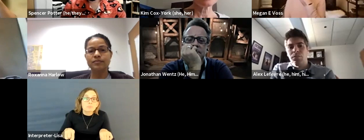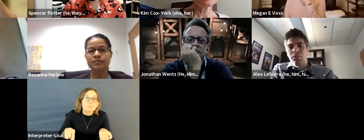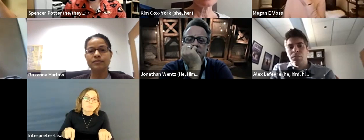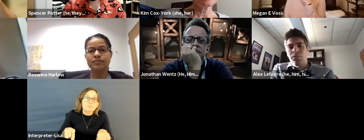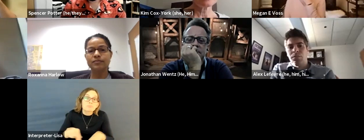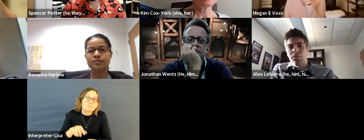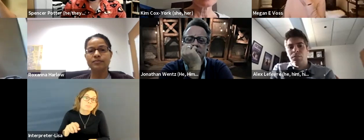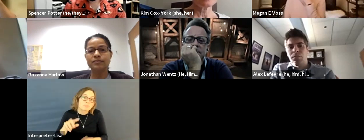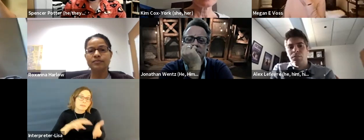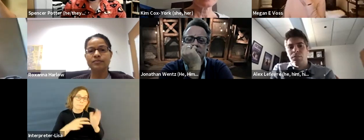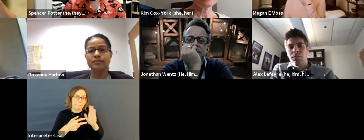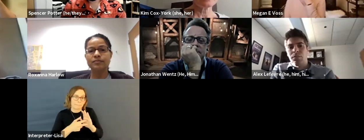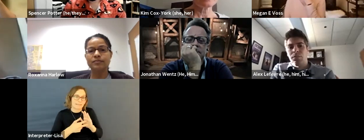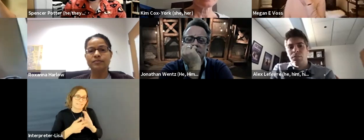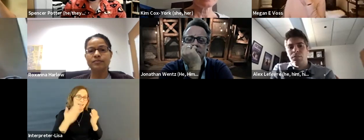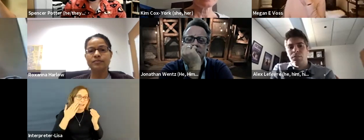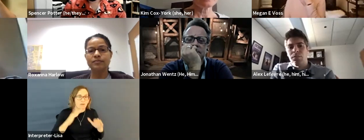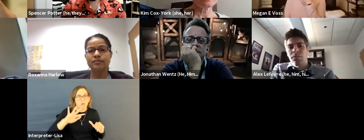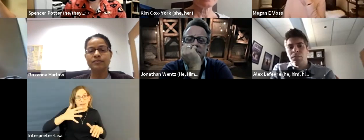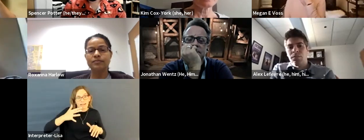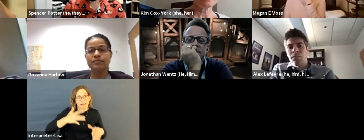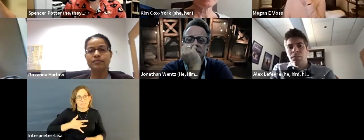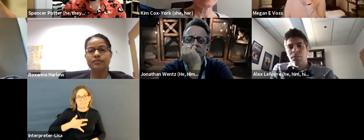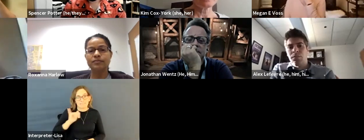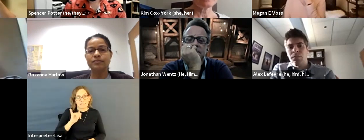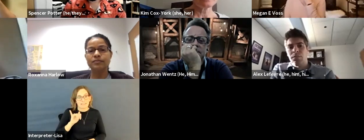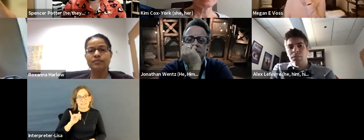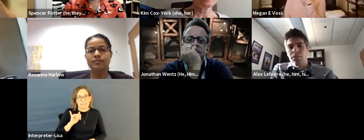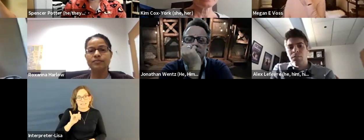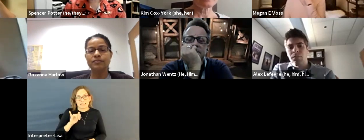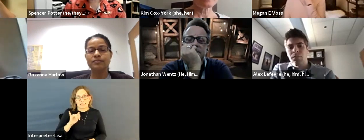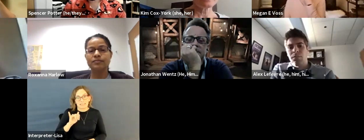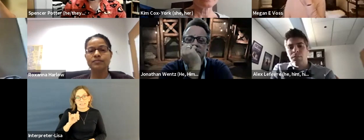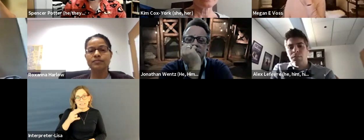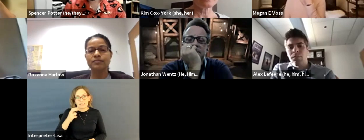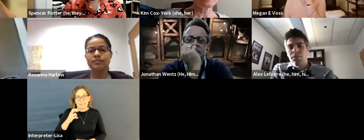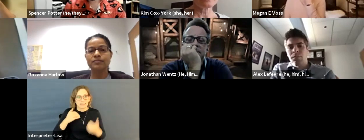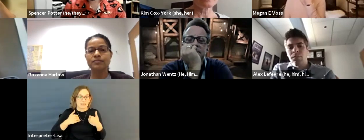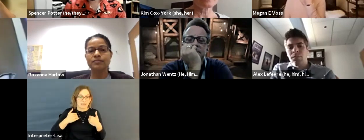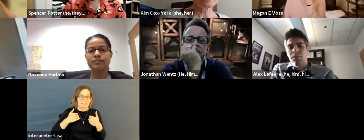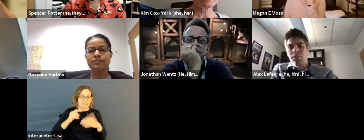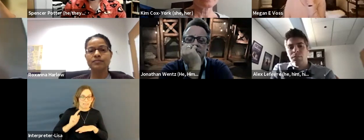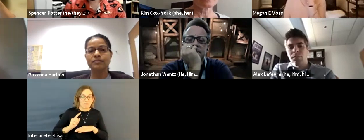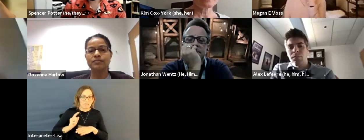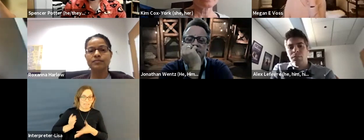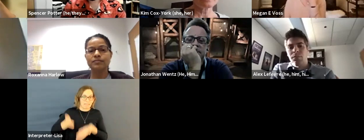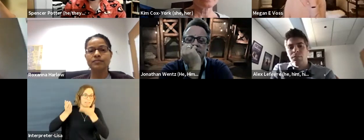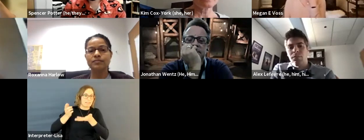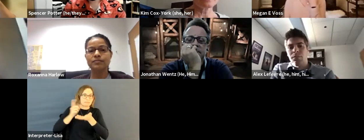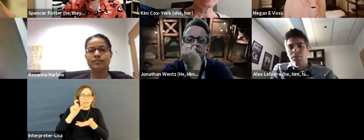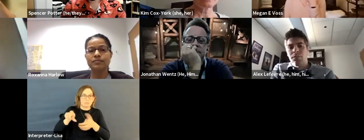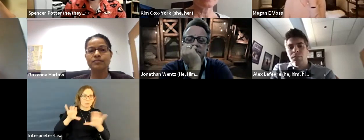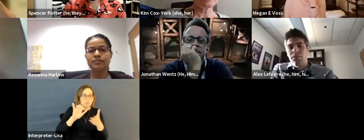I mean, I don't know. I kind of feel like it's not, like, he just kind of has a leg up. Like, he didn't have to do the service work. He